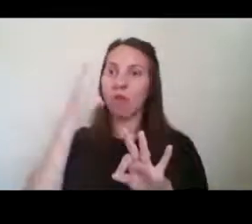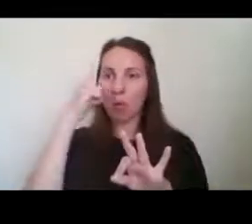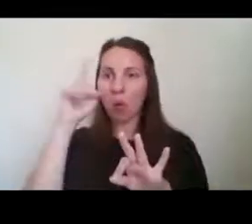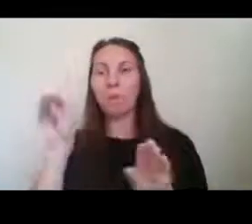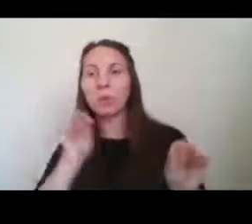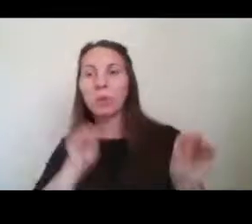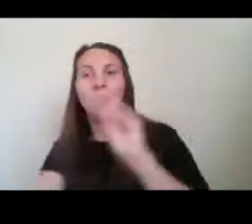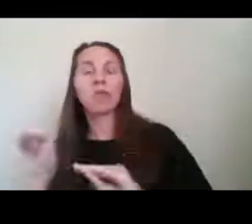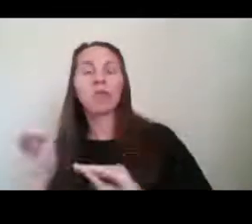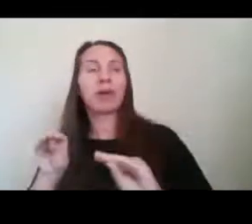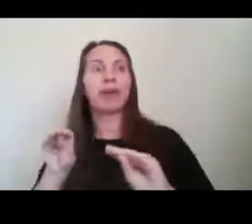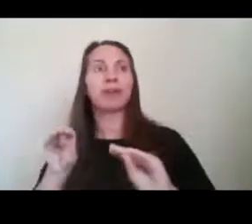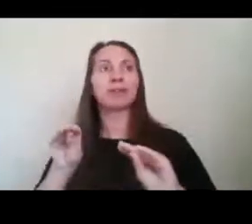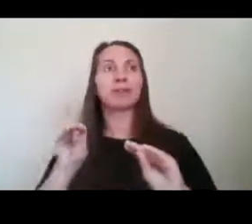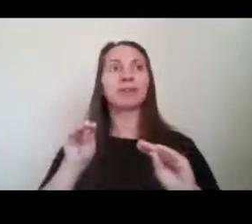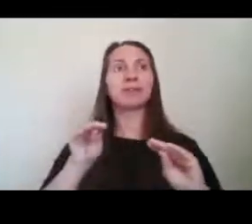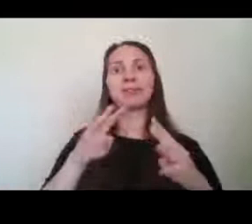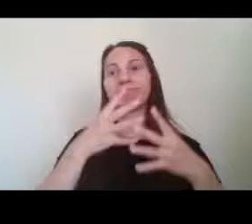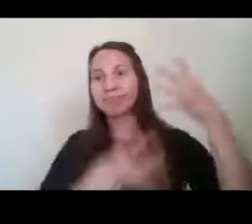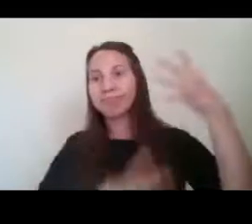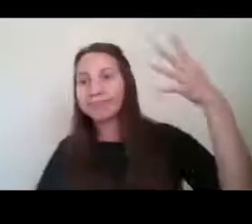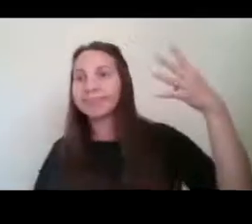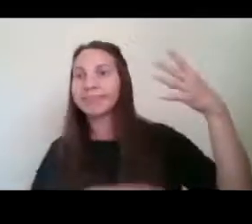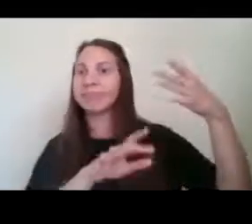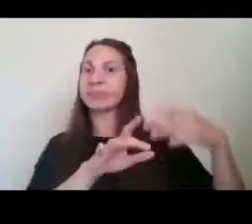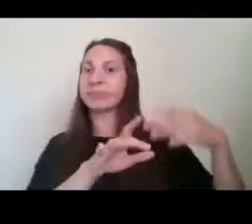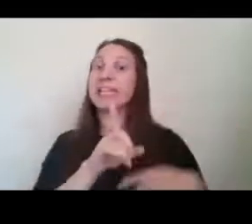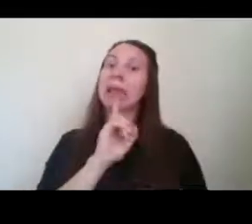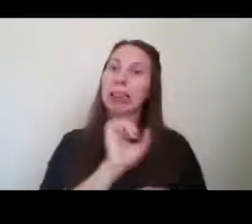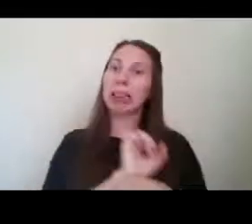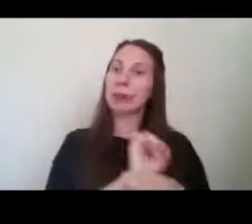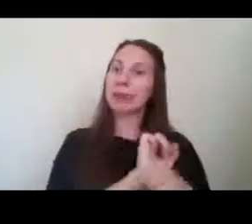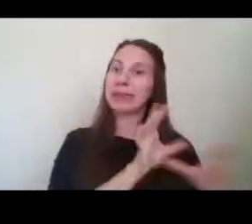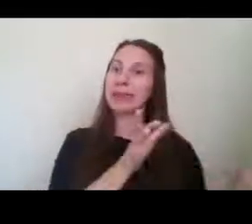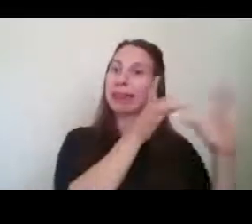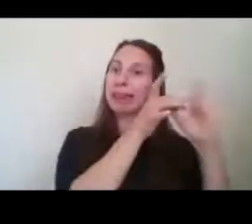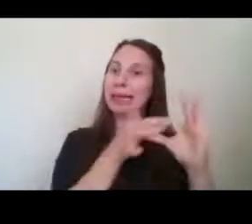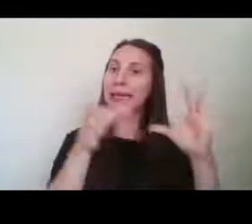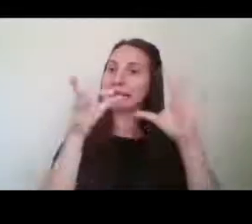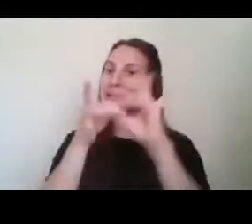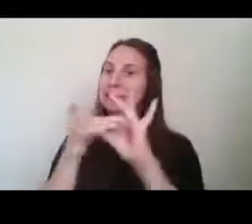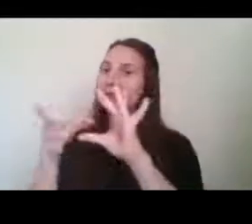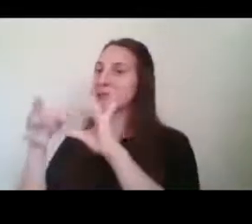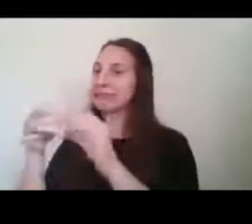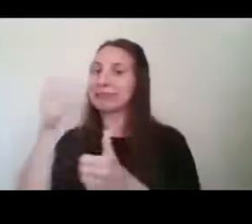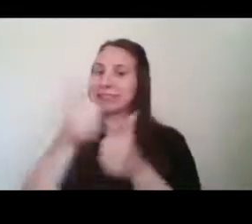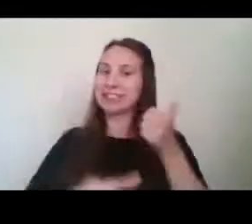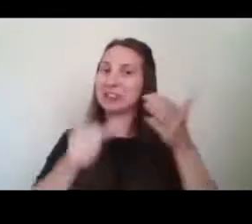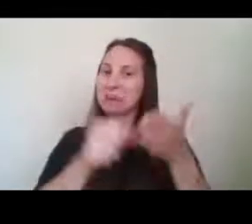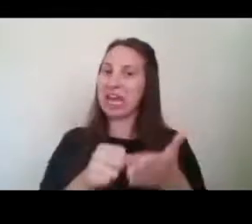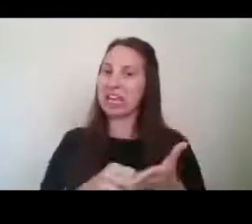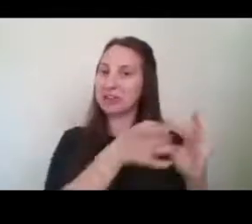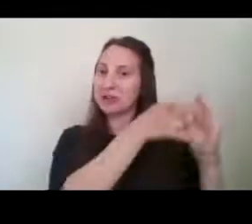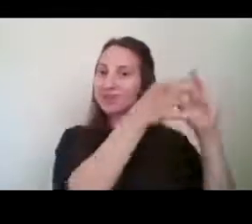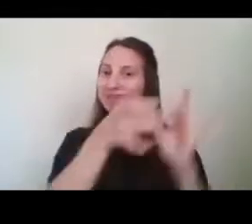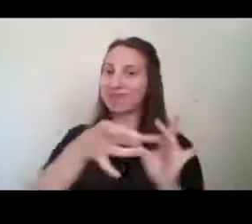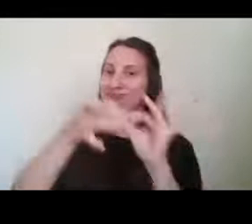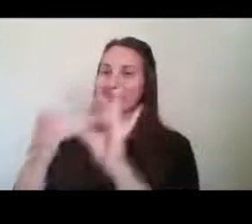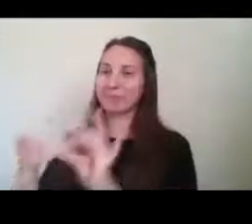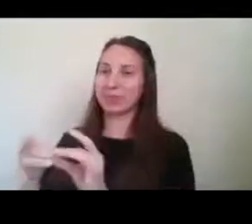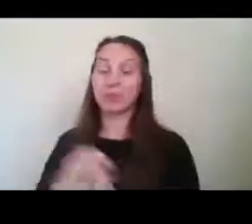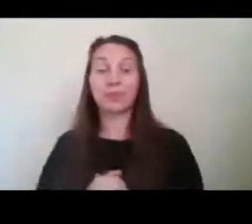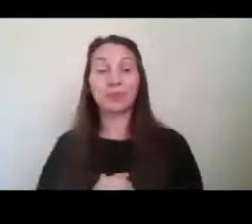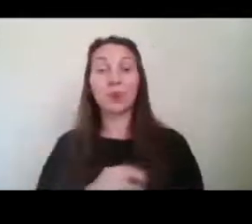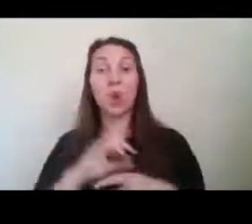They're the threads that literally link us from page to page. Web accessibility, when you use